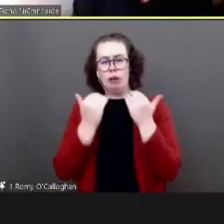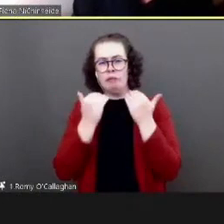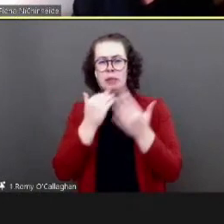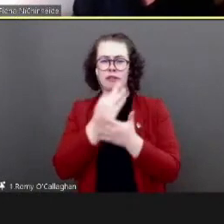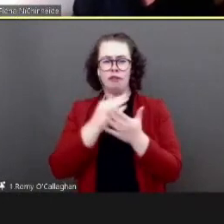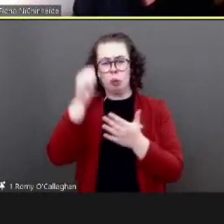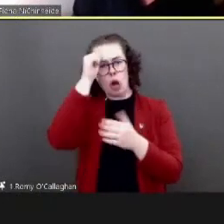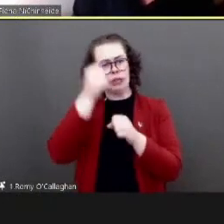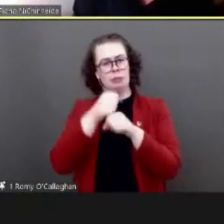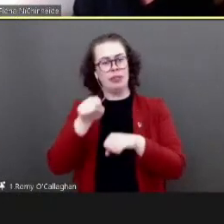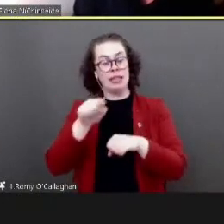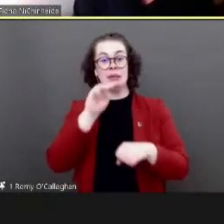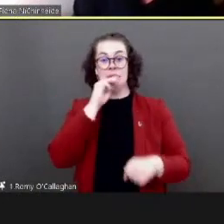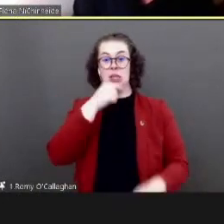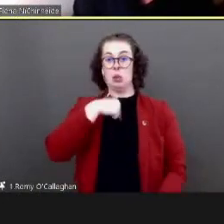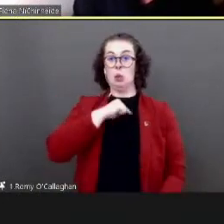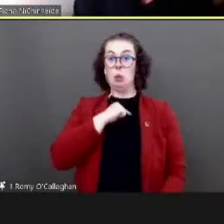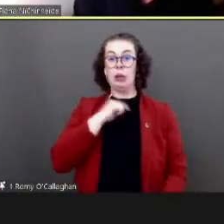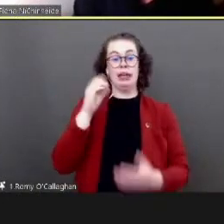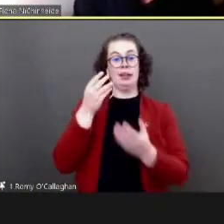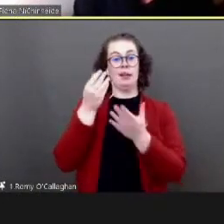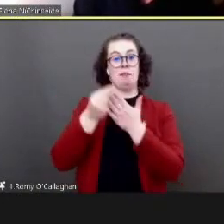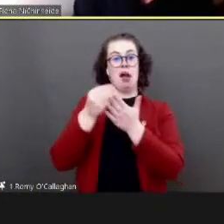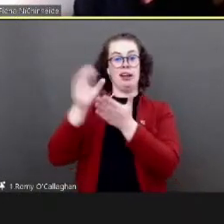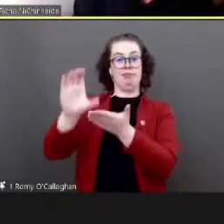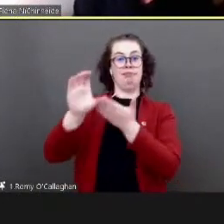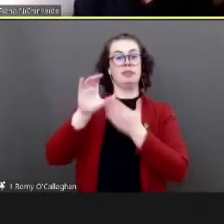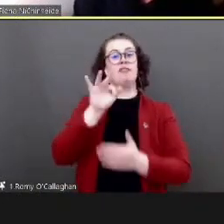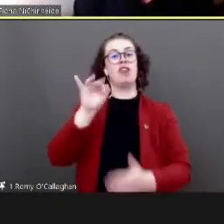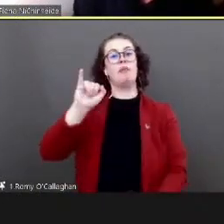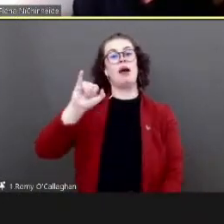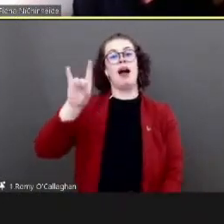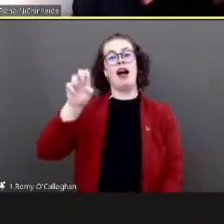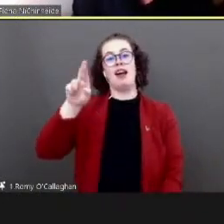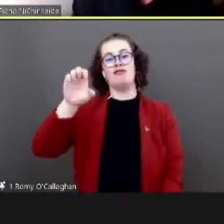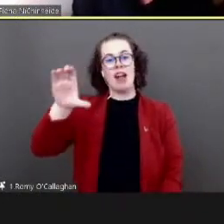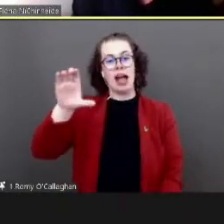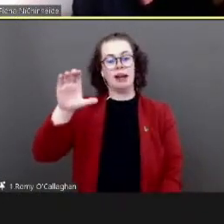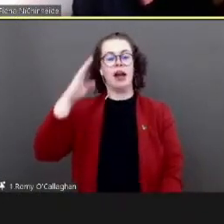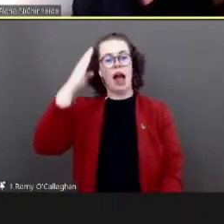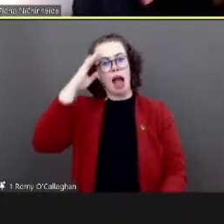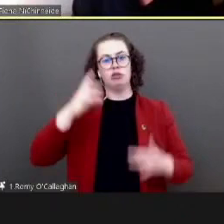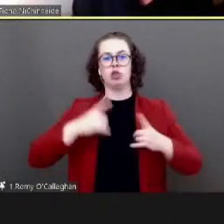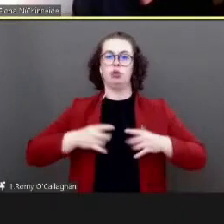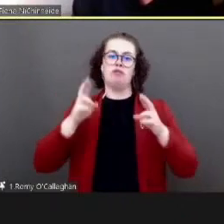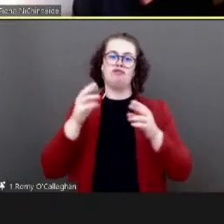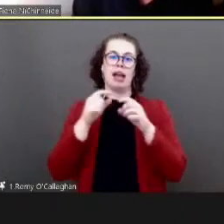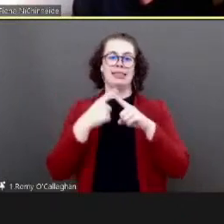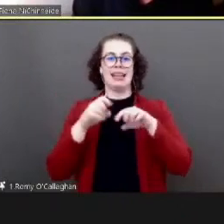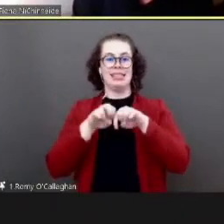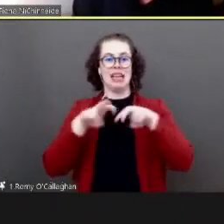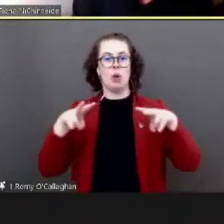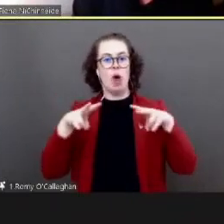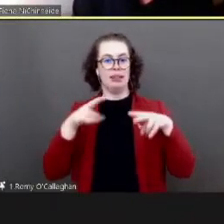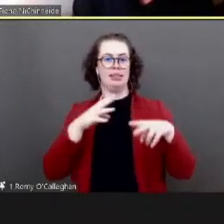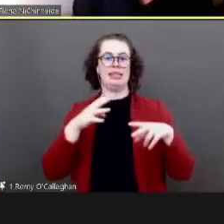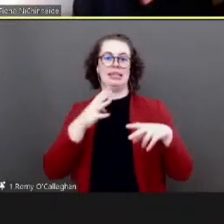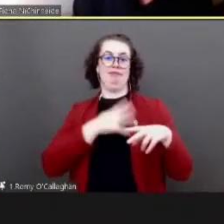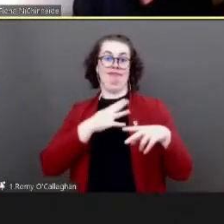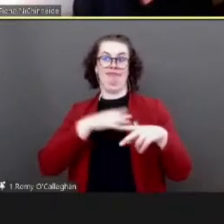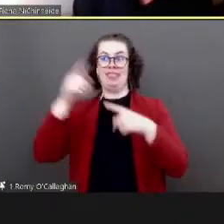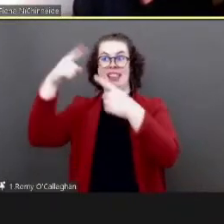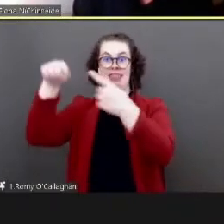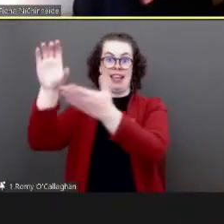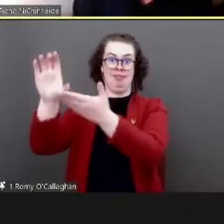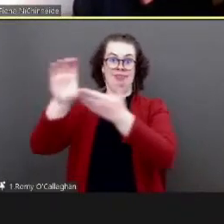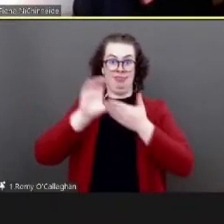by a grant award by the Irish Human Rights and Equality Commission, we commissioned an in-depth research report from